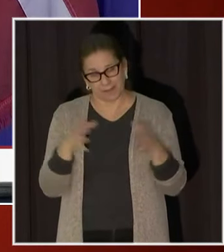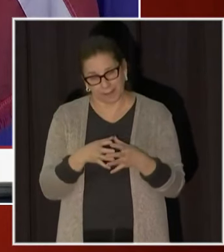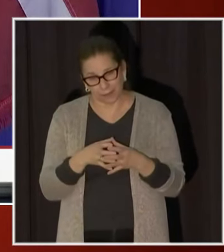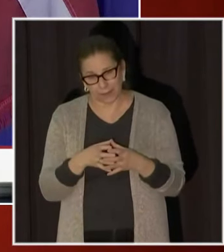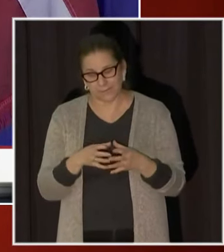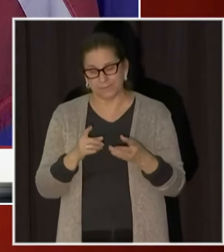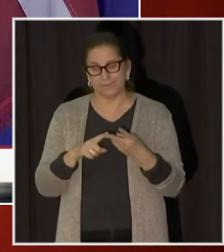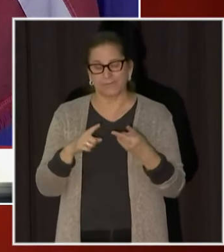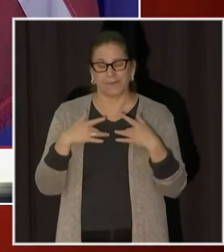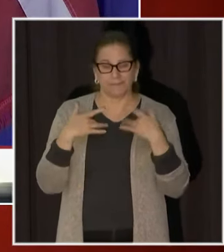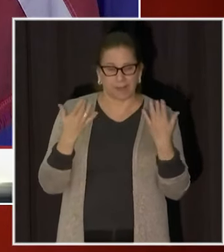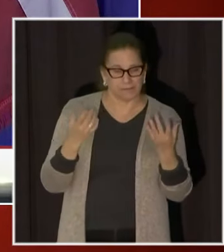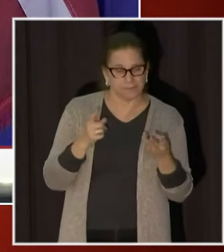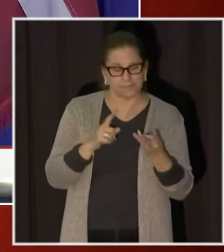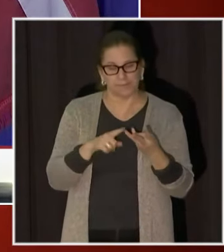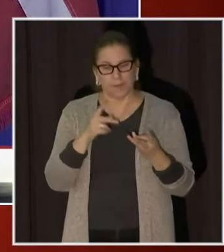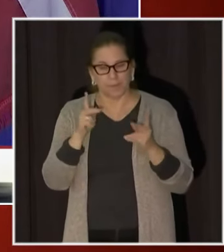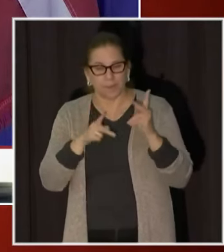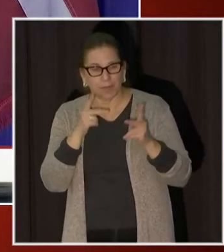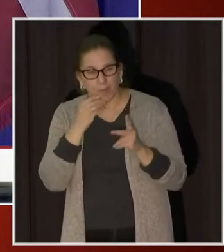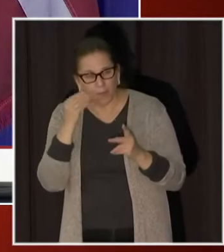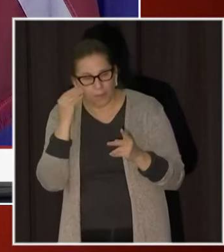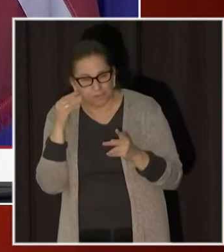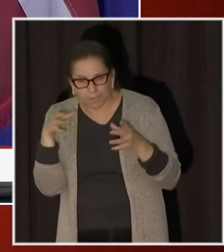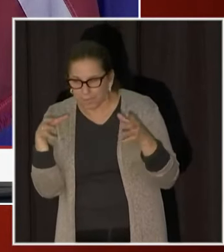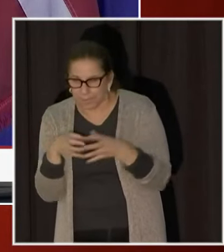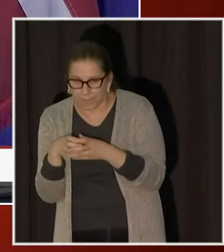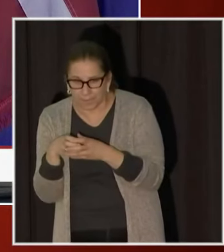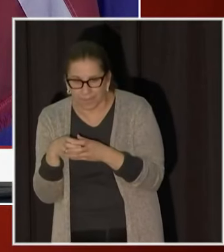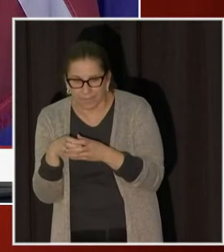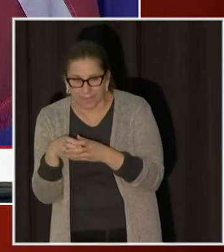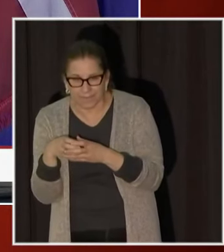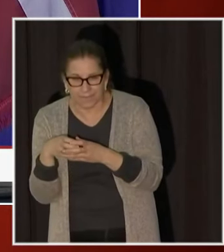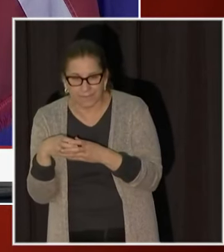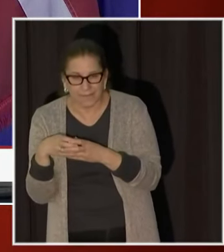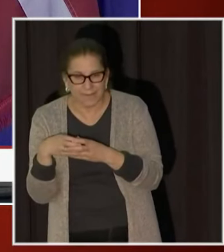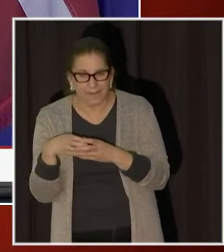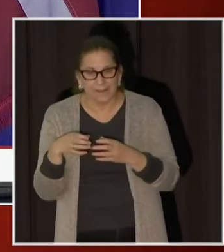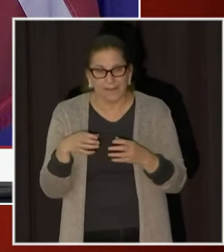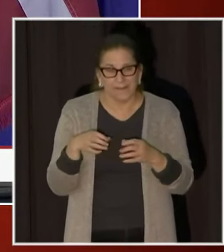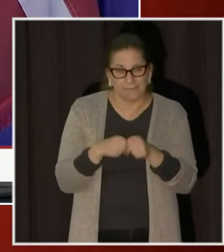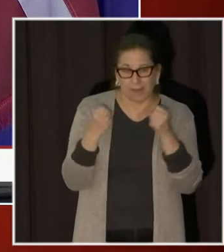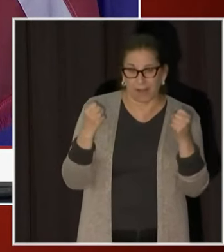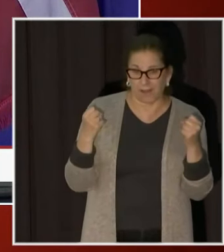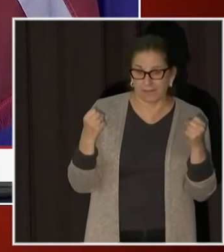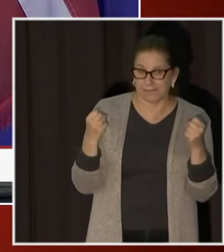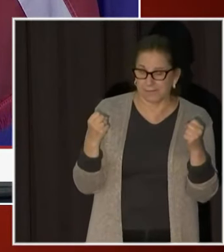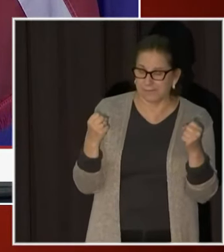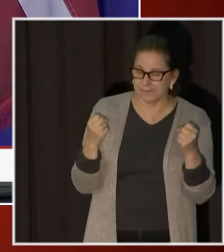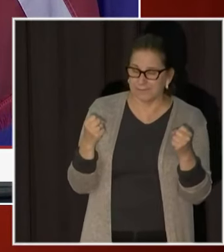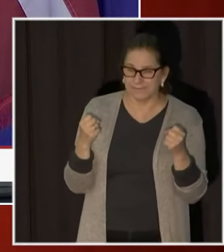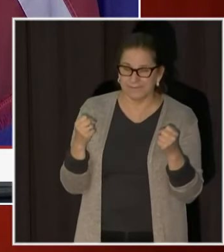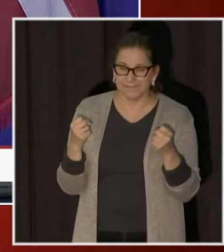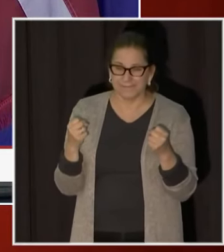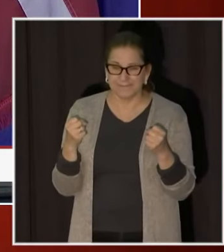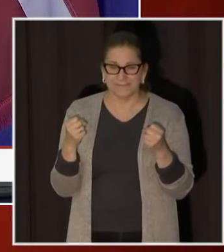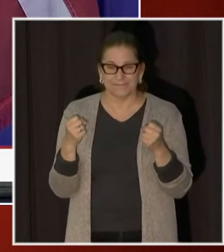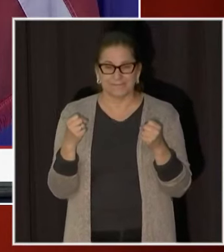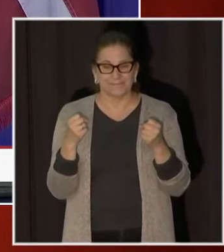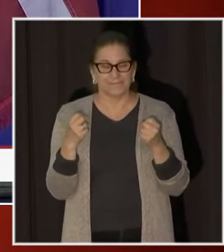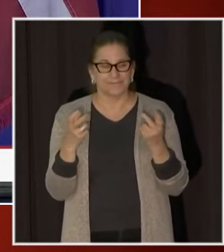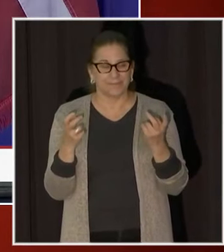homes, but they would violate the stay home